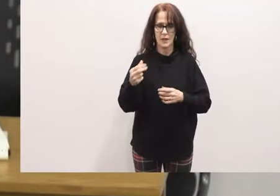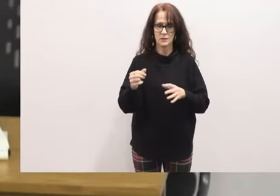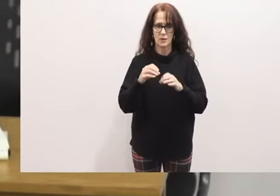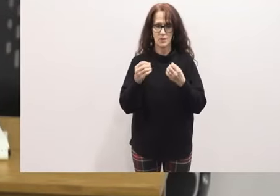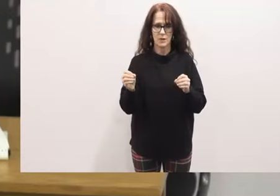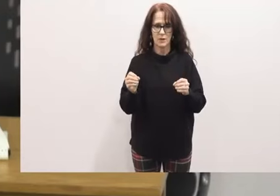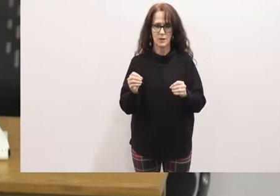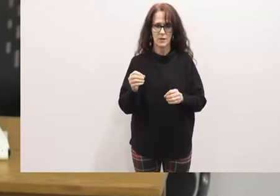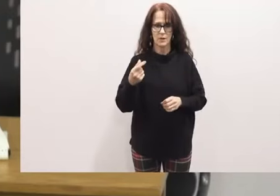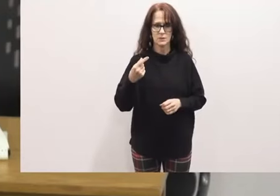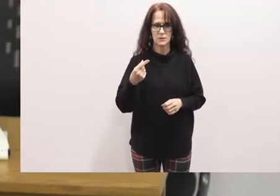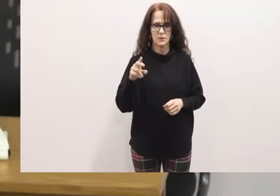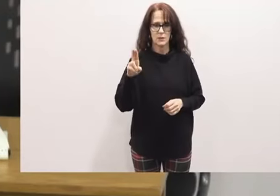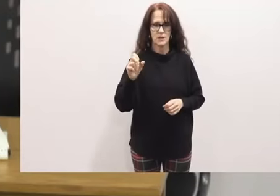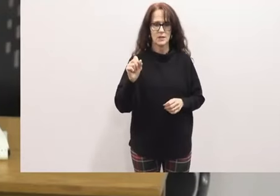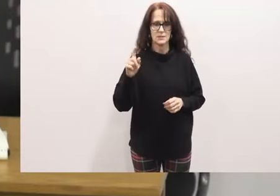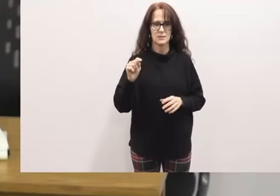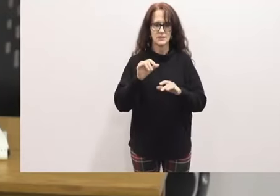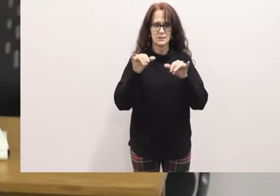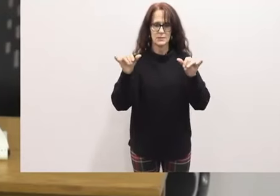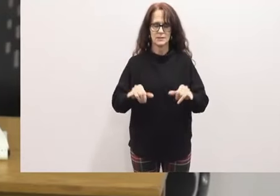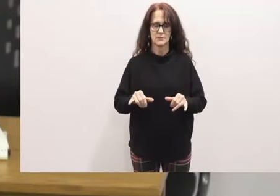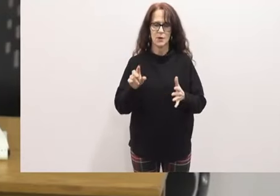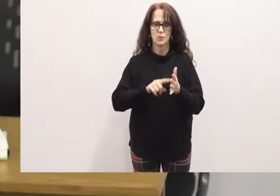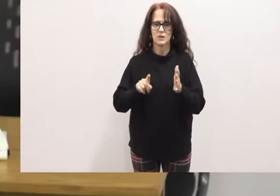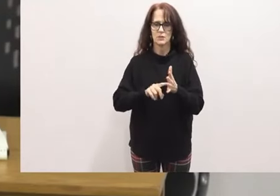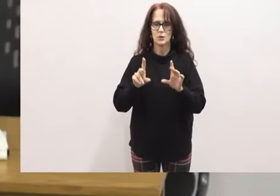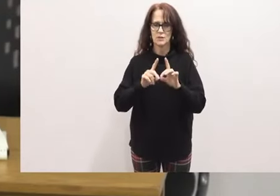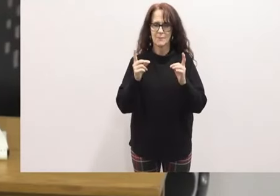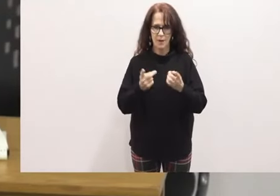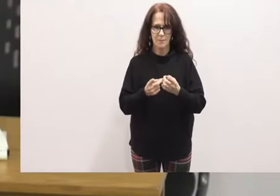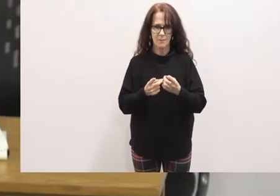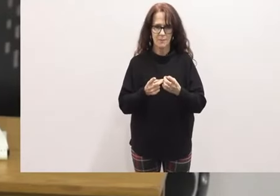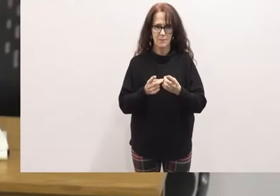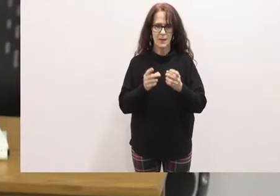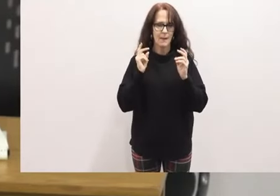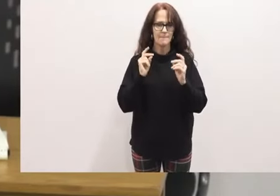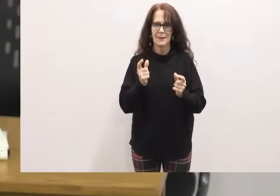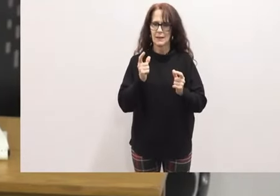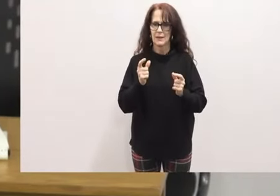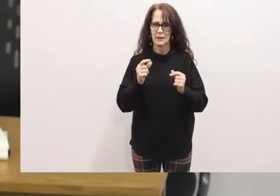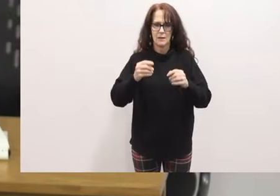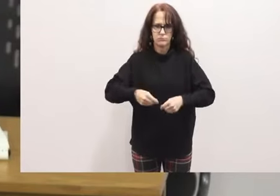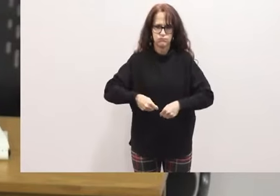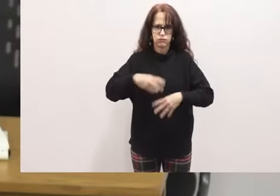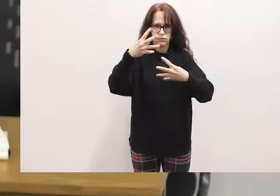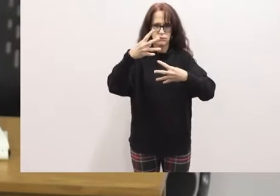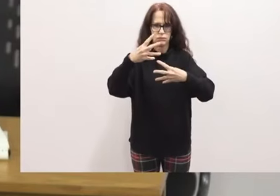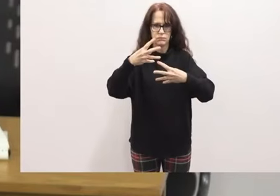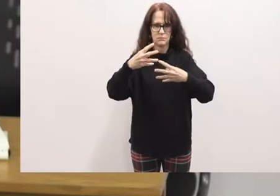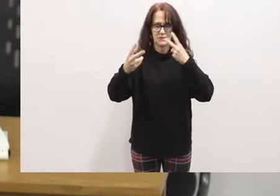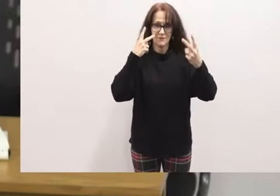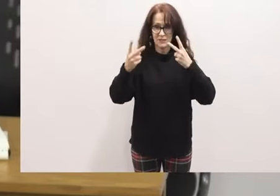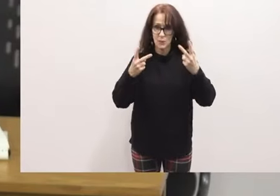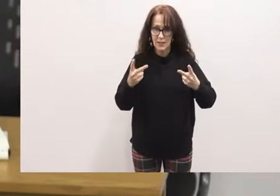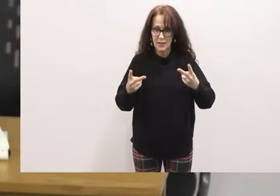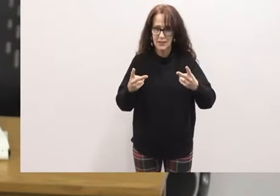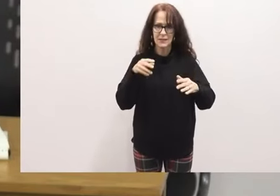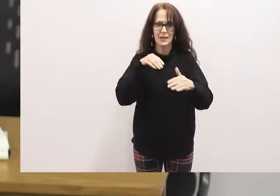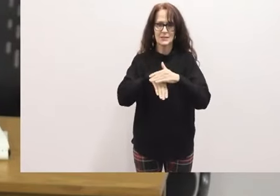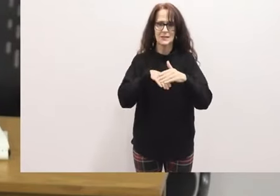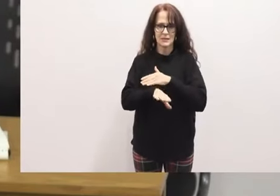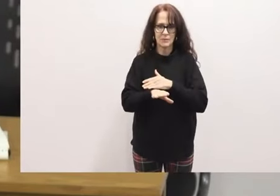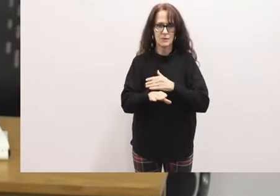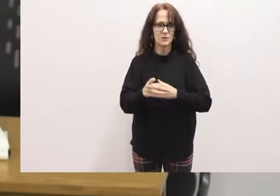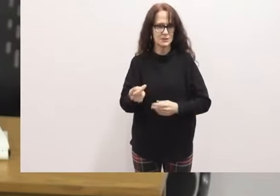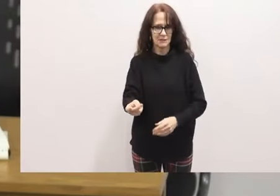time called the GUS system that is in our research department that immediately pulls up where students are, and it's visually accessible, and you can see